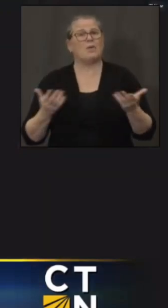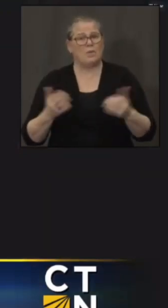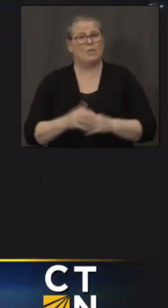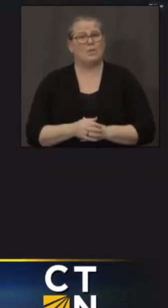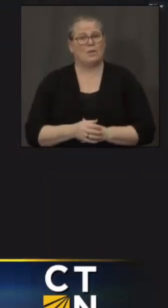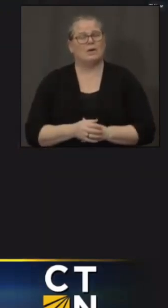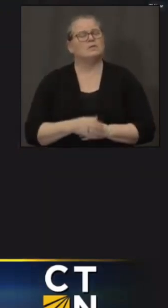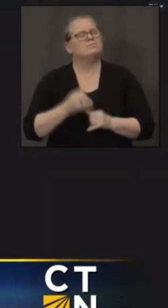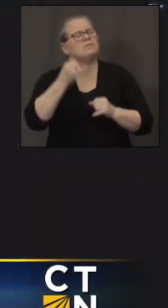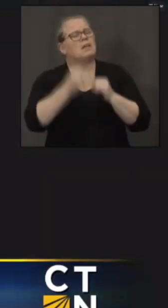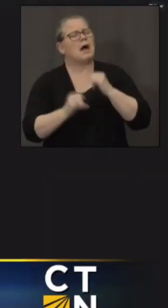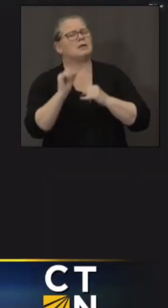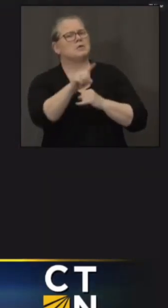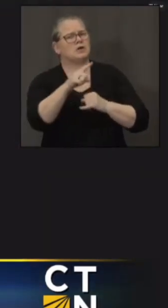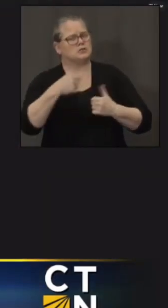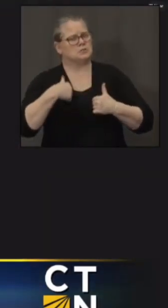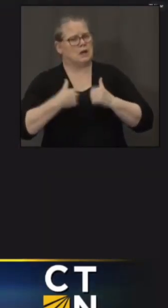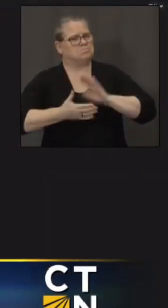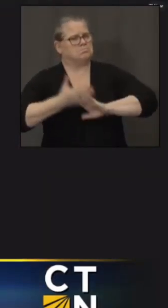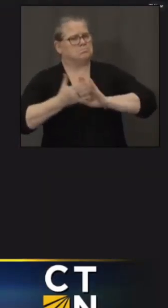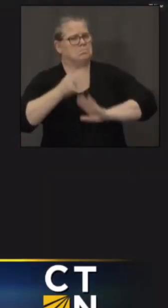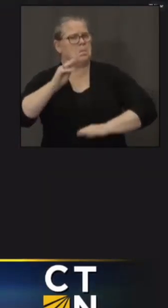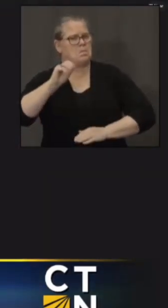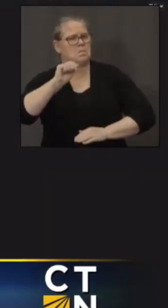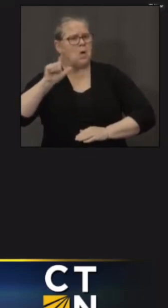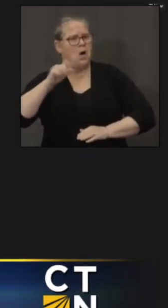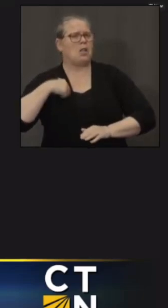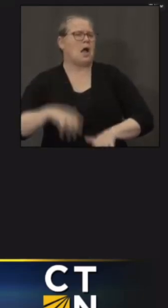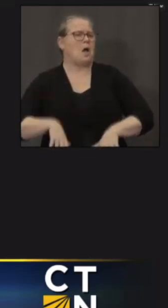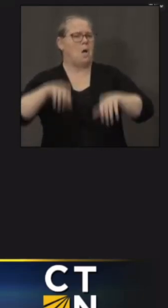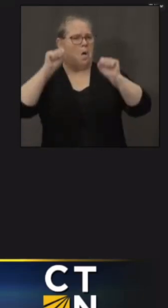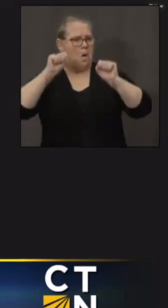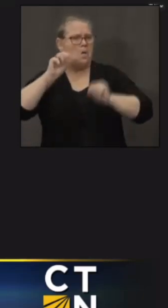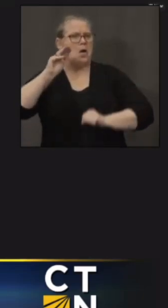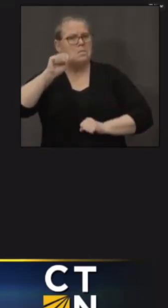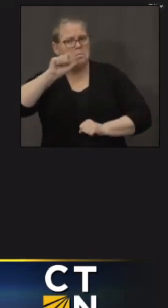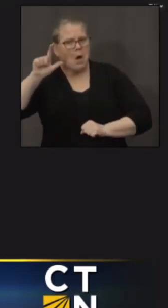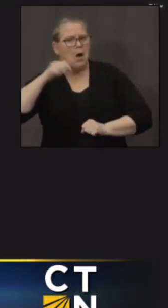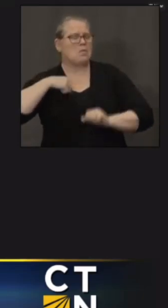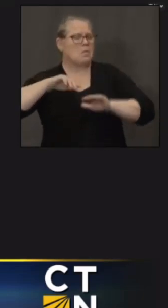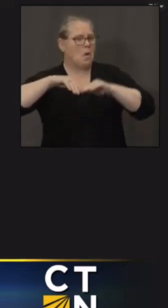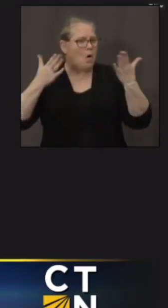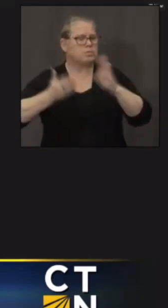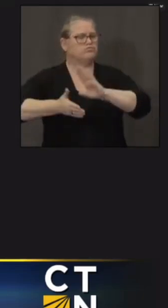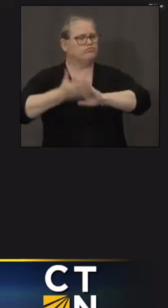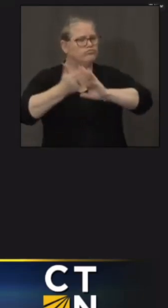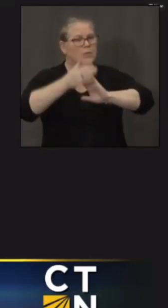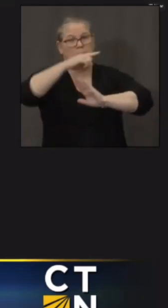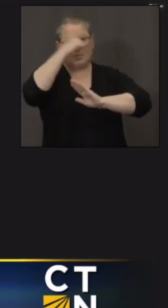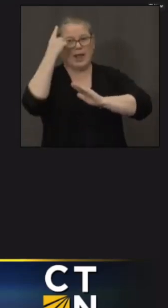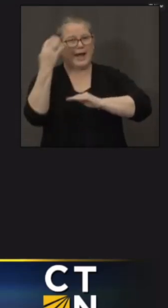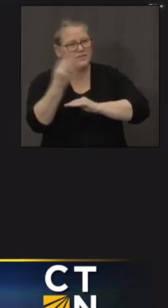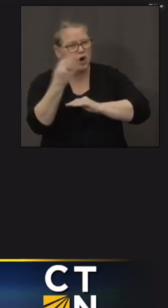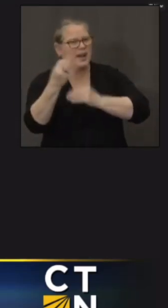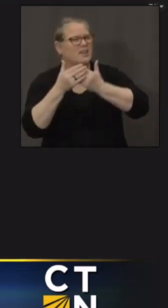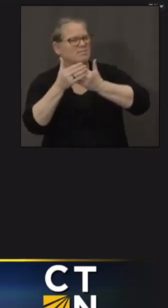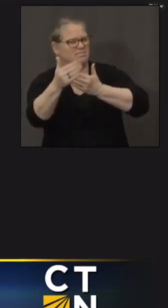operator and I'm really trying to do the right thing for Black Friday and the coming weeks, what are you guys' best